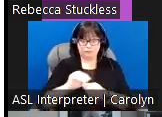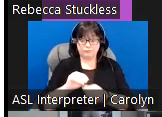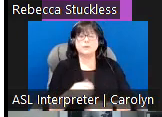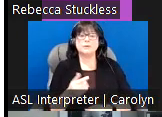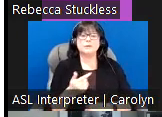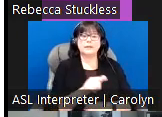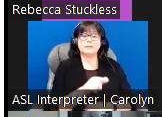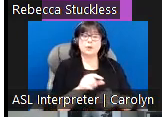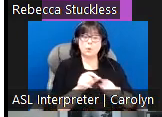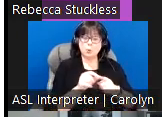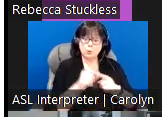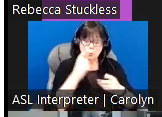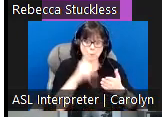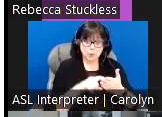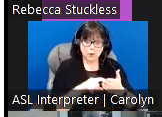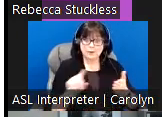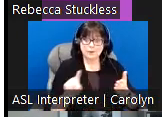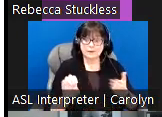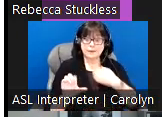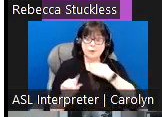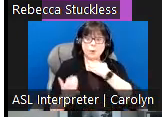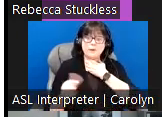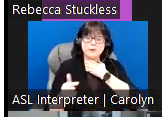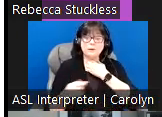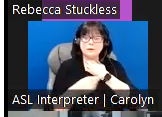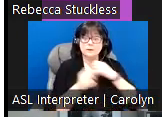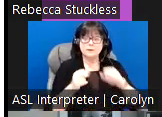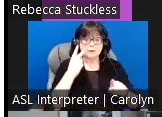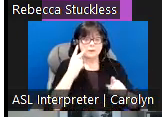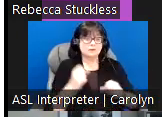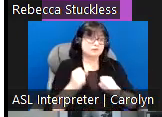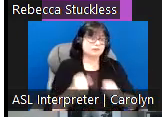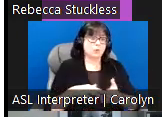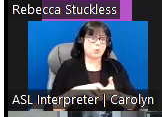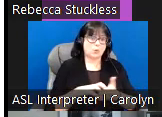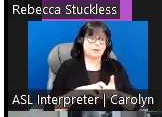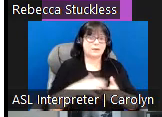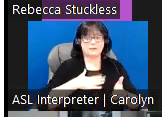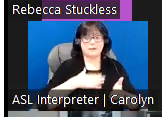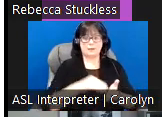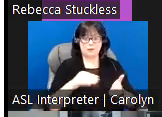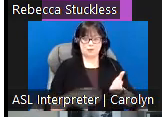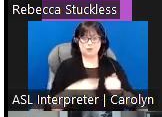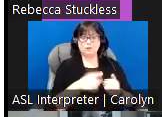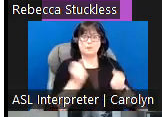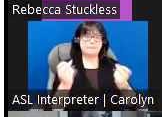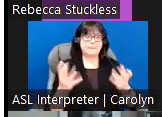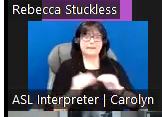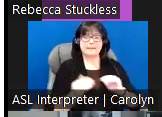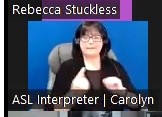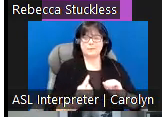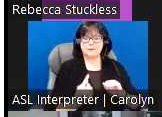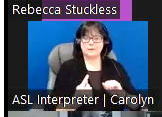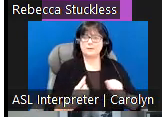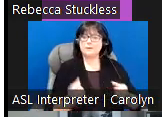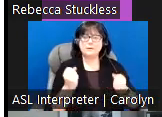word recognition and decoding is a very significant weakness in our students. They're level ones. Many of them don't have good phonics